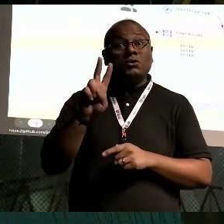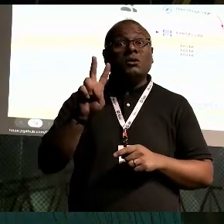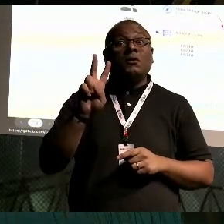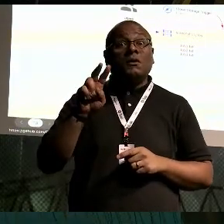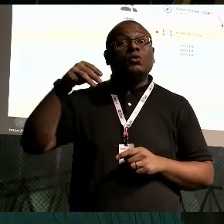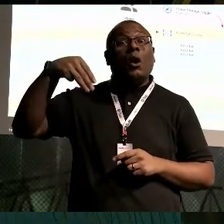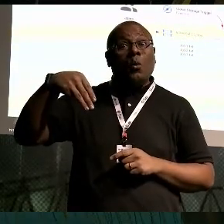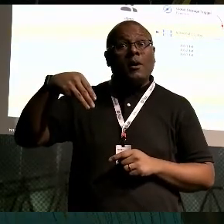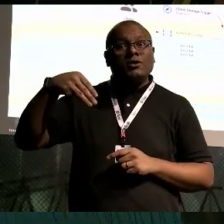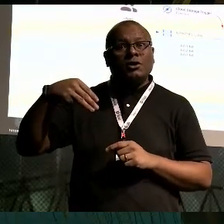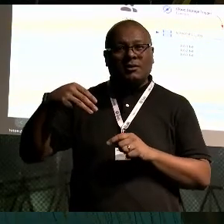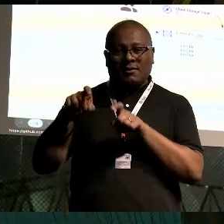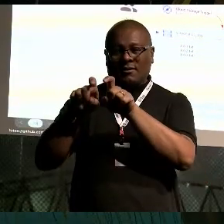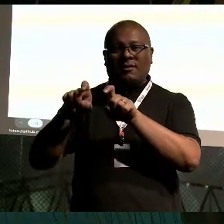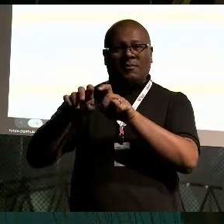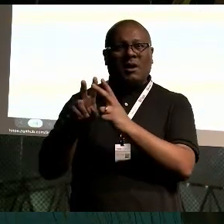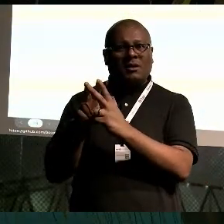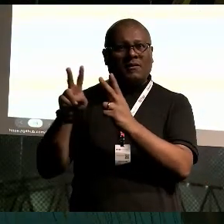of Cloud Run jobs.